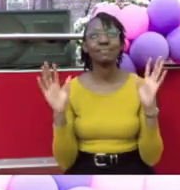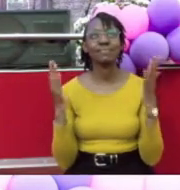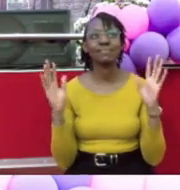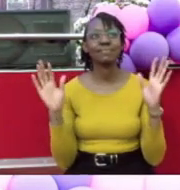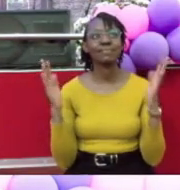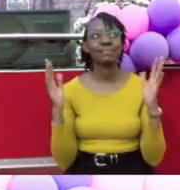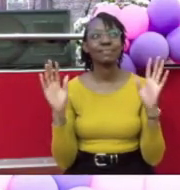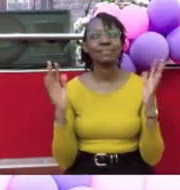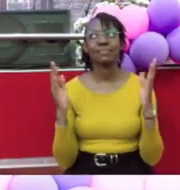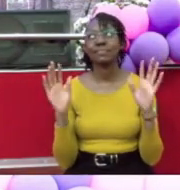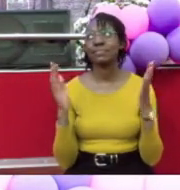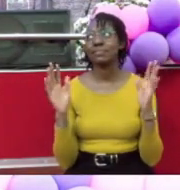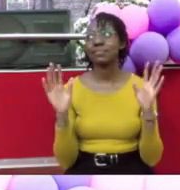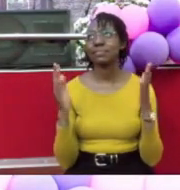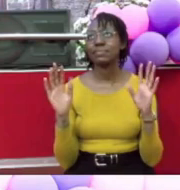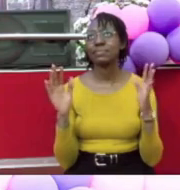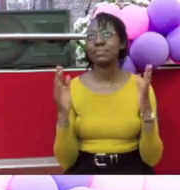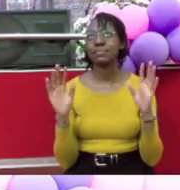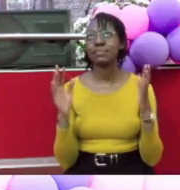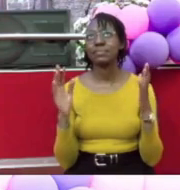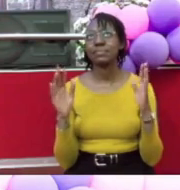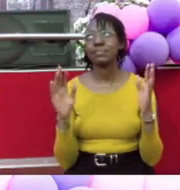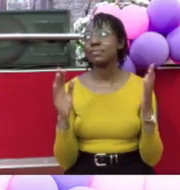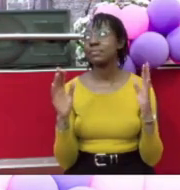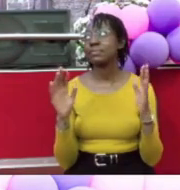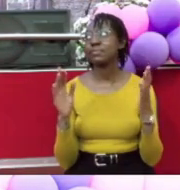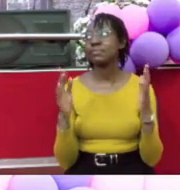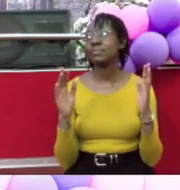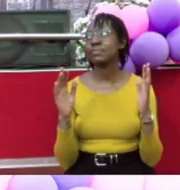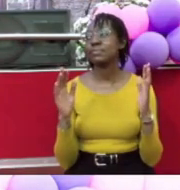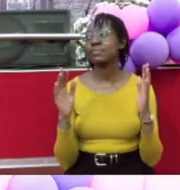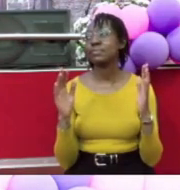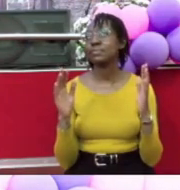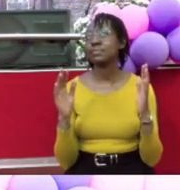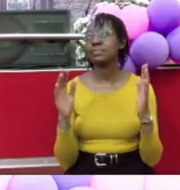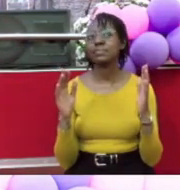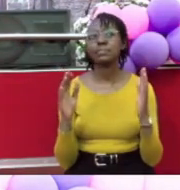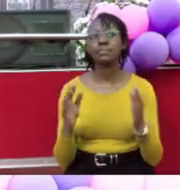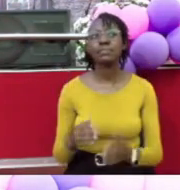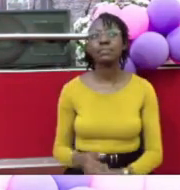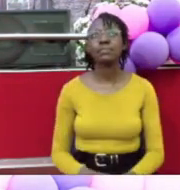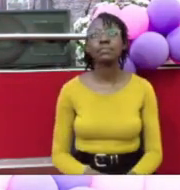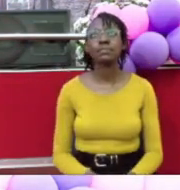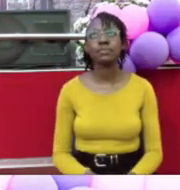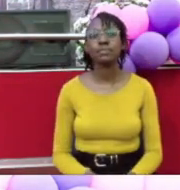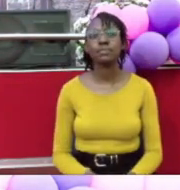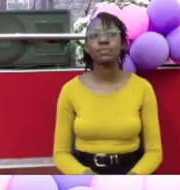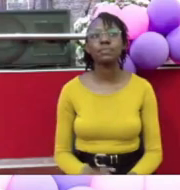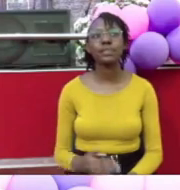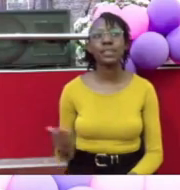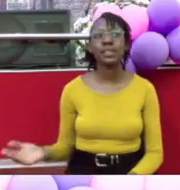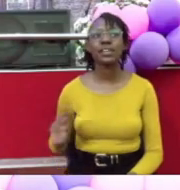in front. Kuja tu hapa mbele. Kuja tu hapa mbele kwenye yule mchungaji. Receive the Lord. Come in front. Ukitaka kumpokea Yesu, njoo tu